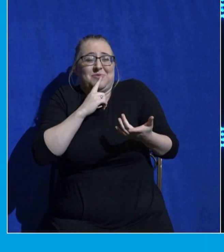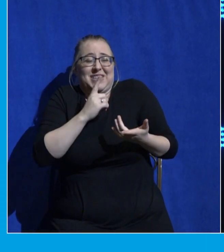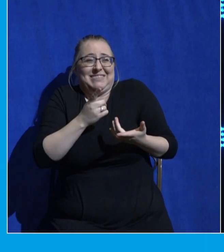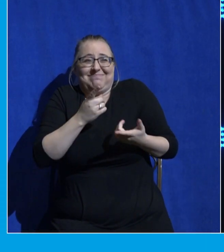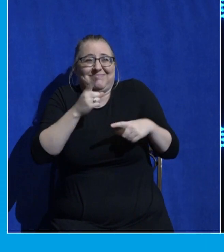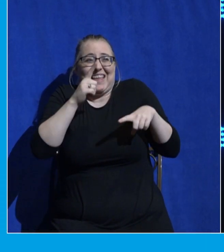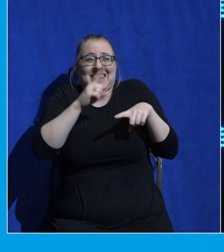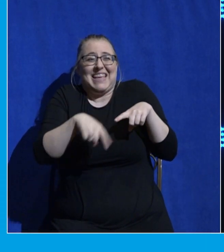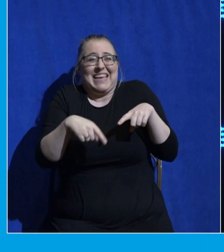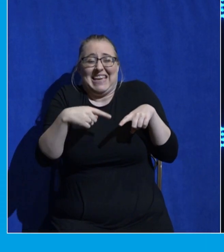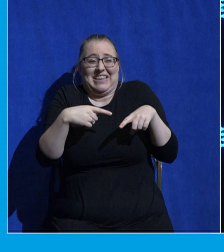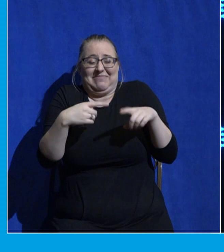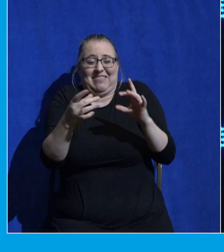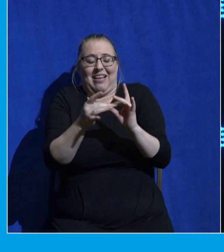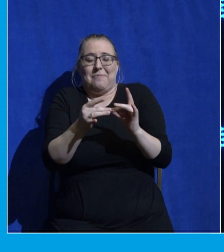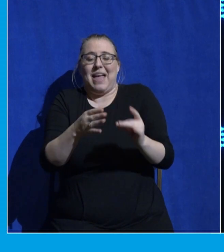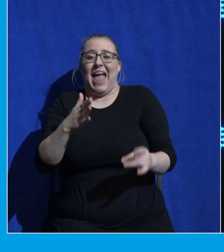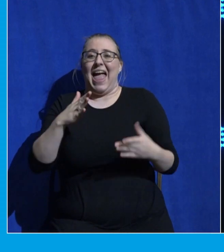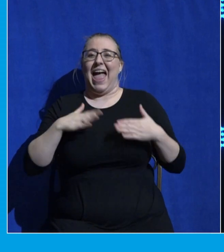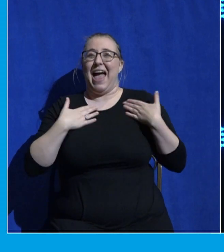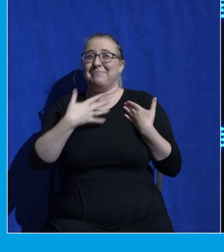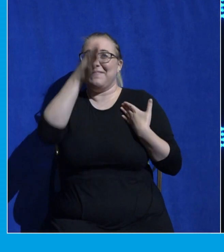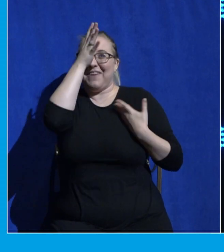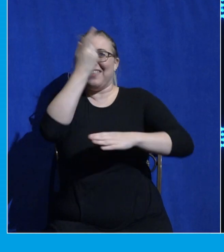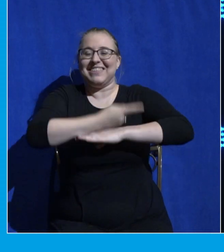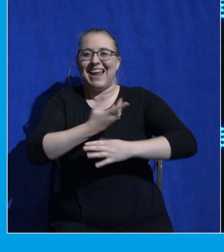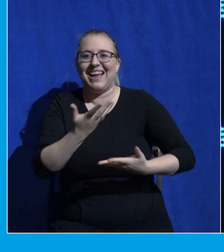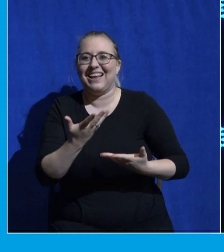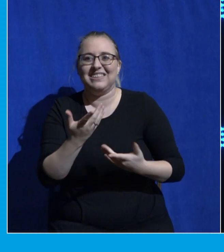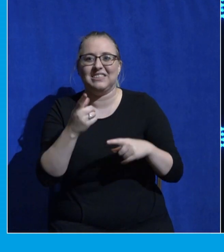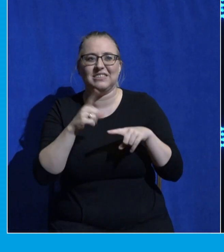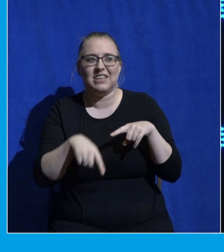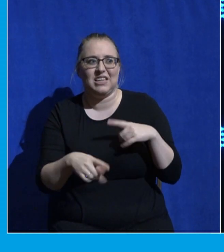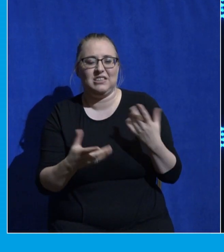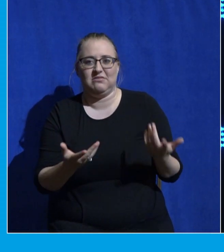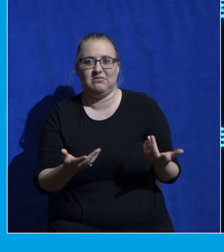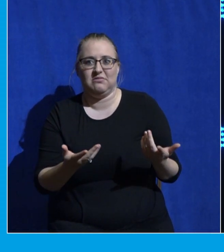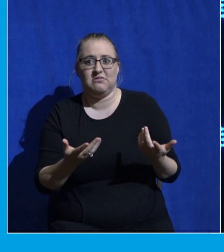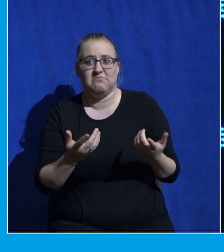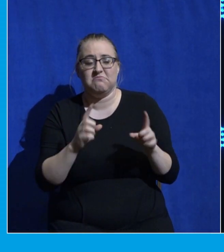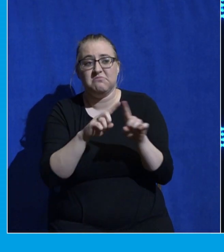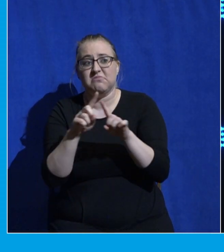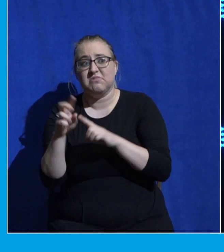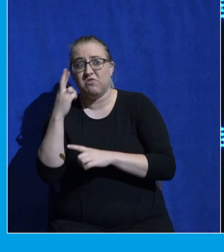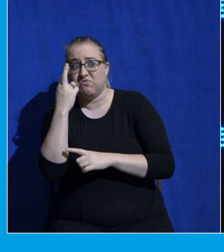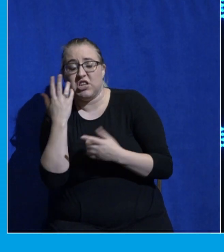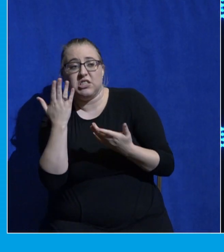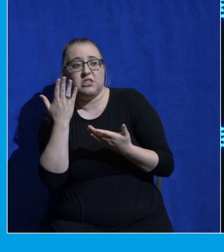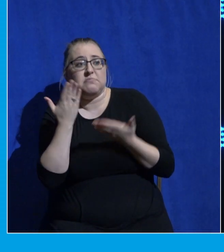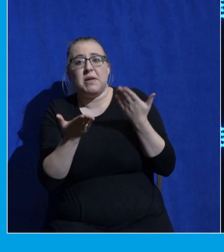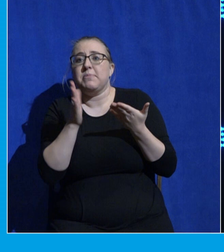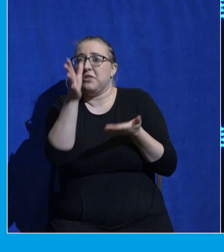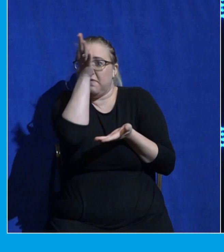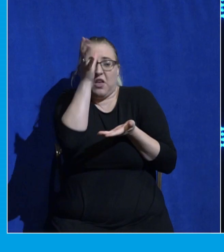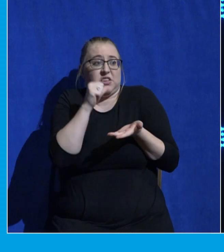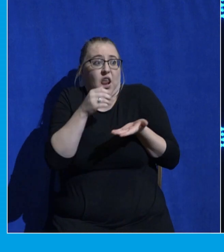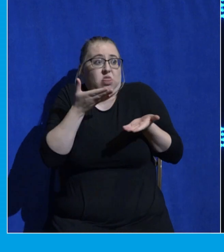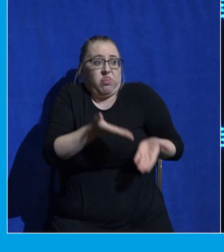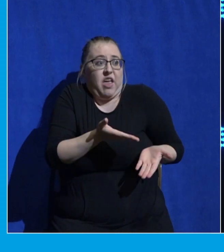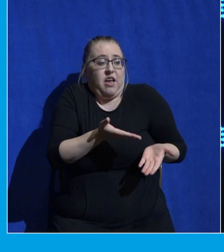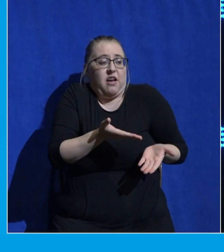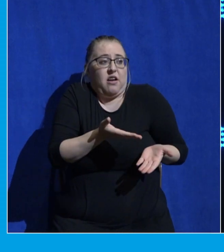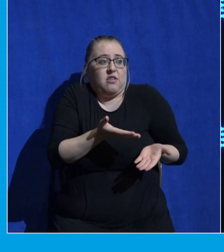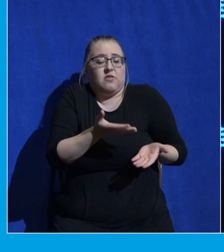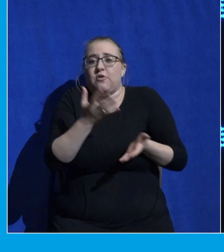say Happy Father's Day with the same zeal this morning. For many of you, your father isn't around, or he's no